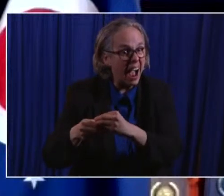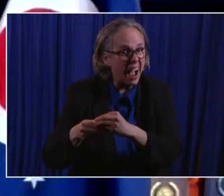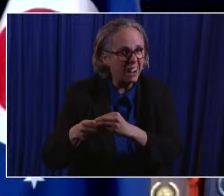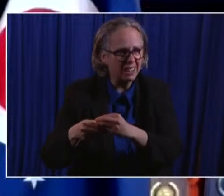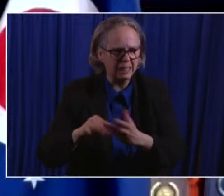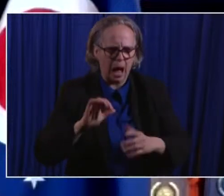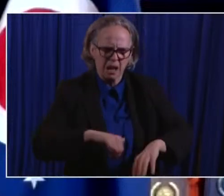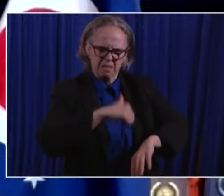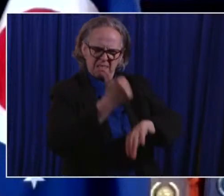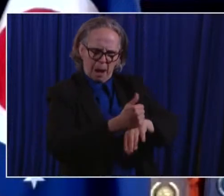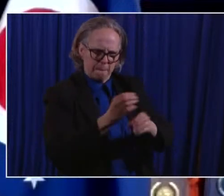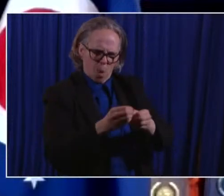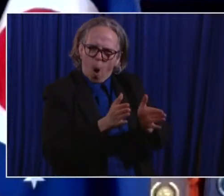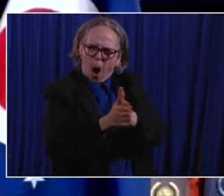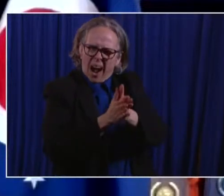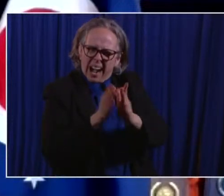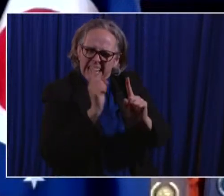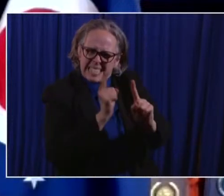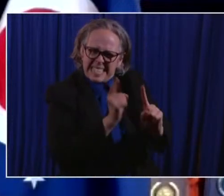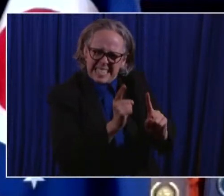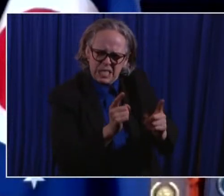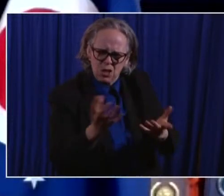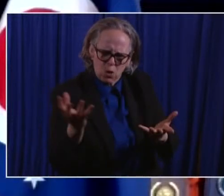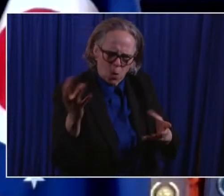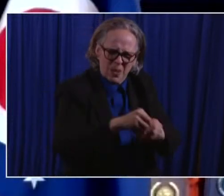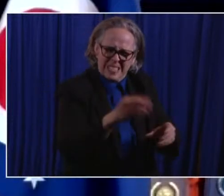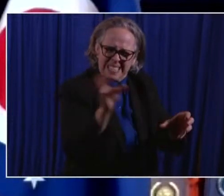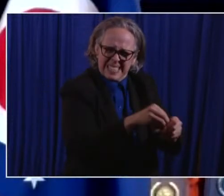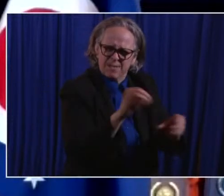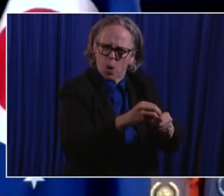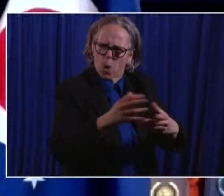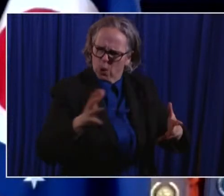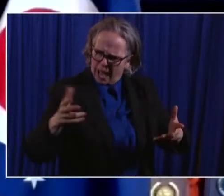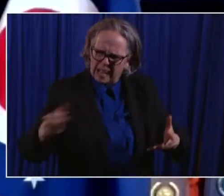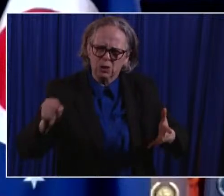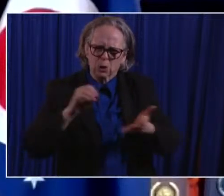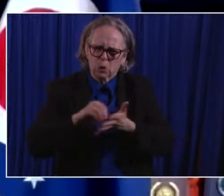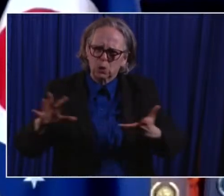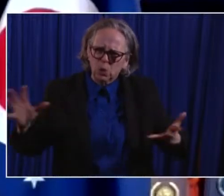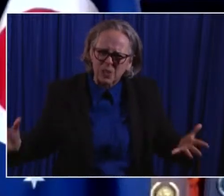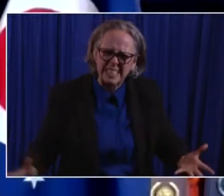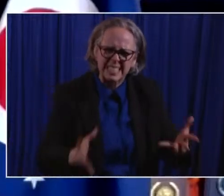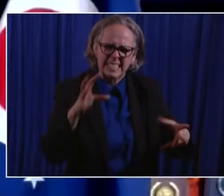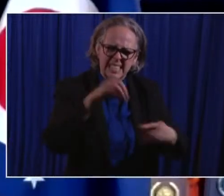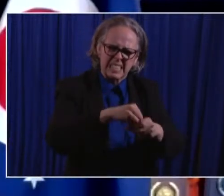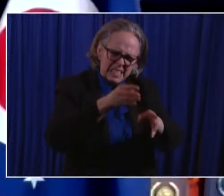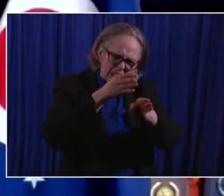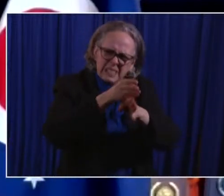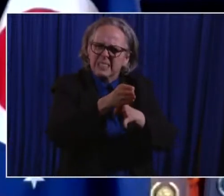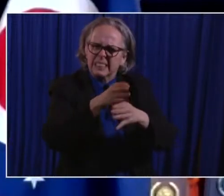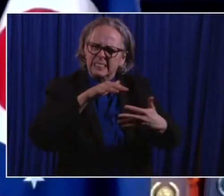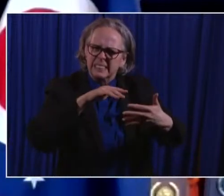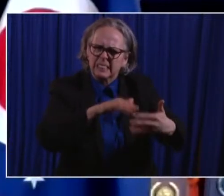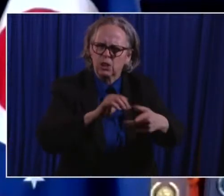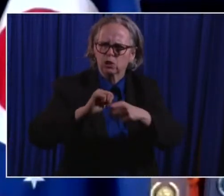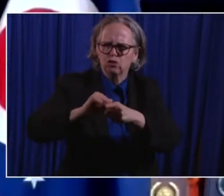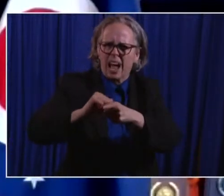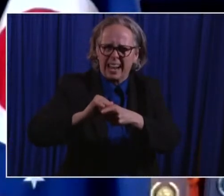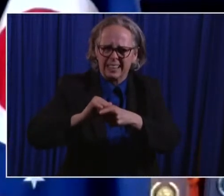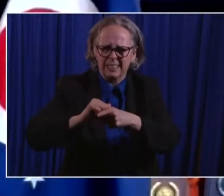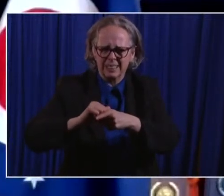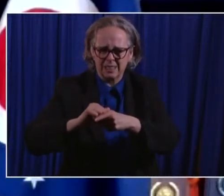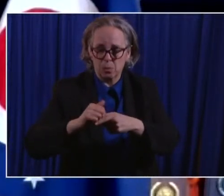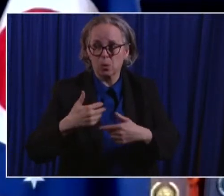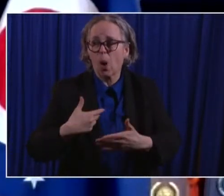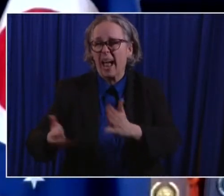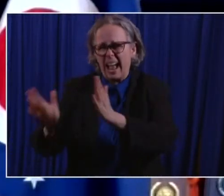to graduate more students with in-demand career credentials. We have $25 million a year that we're asking the legislature to fund in